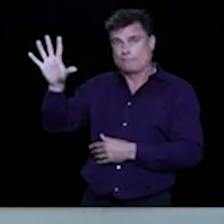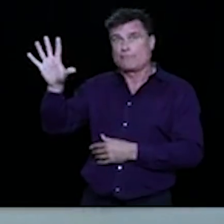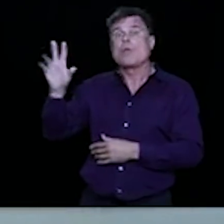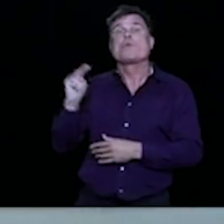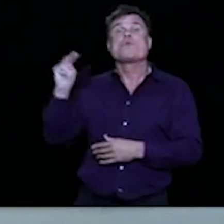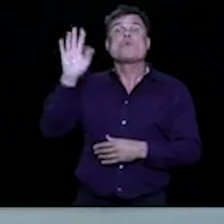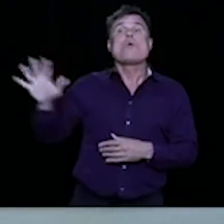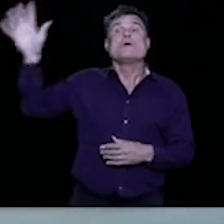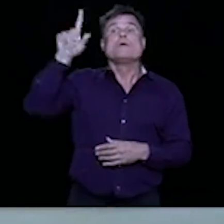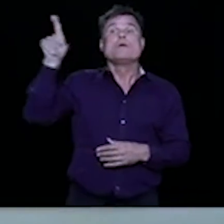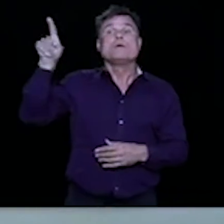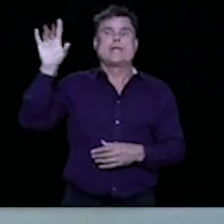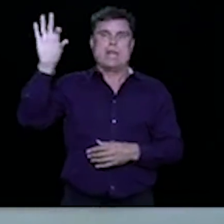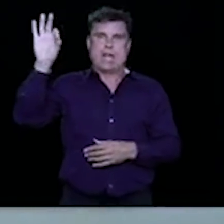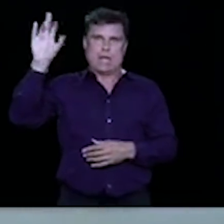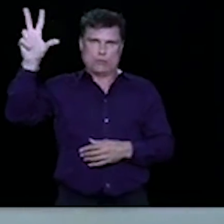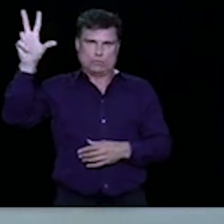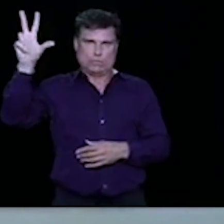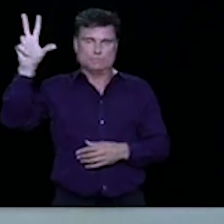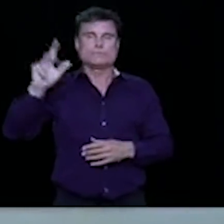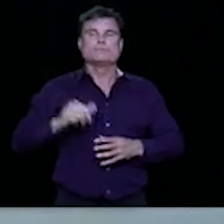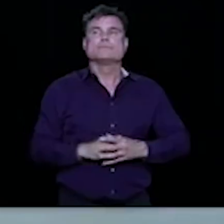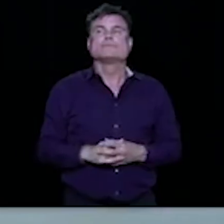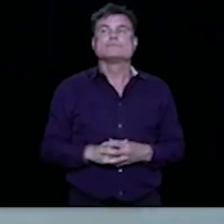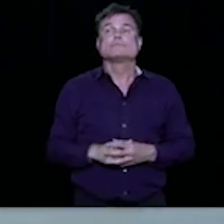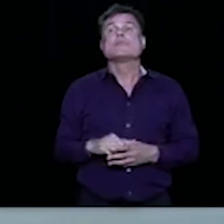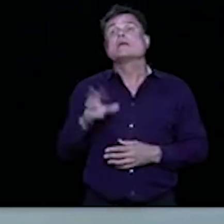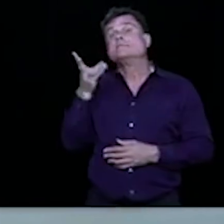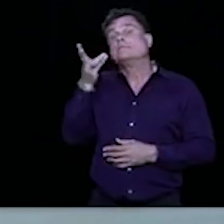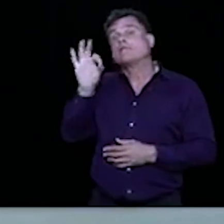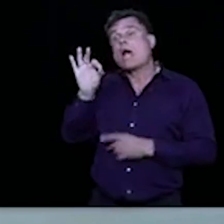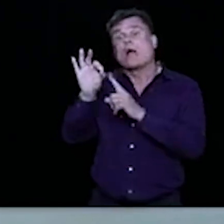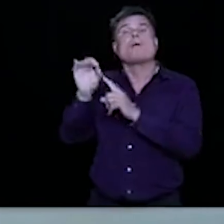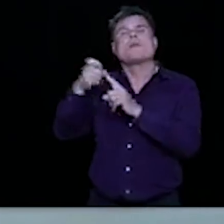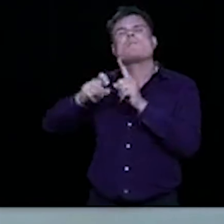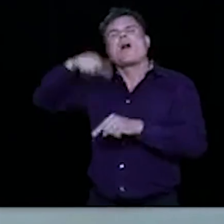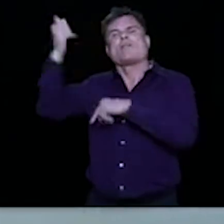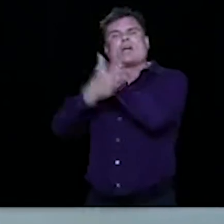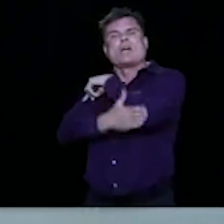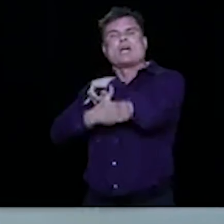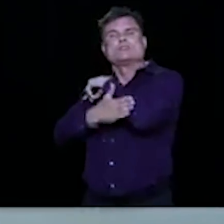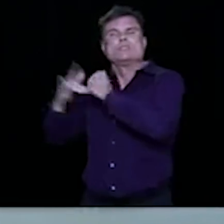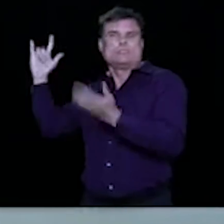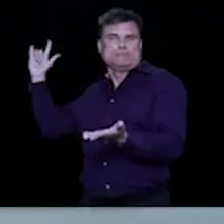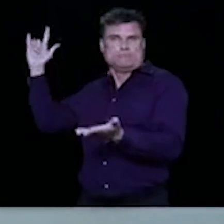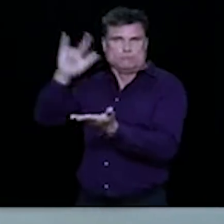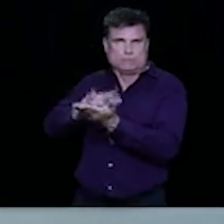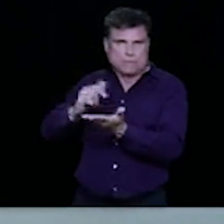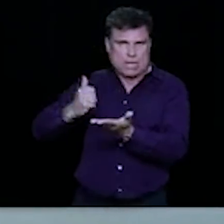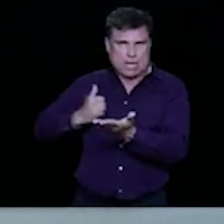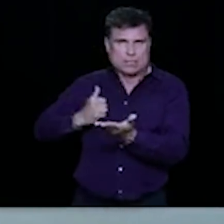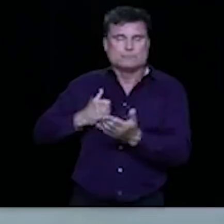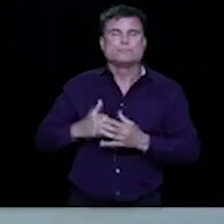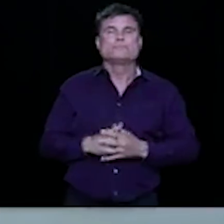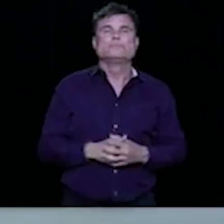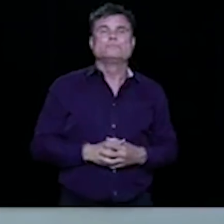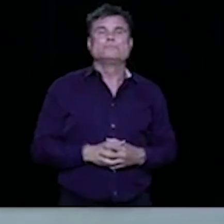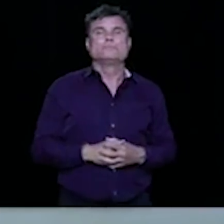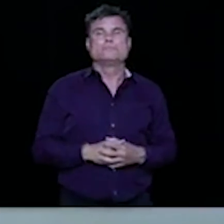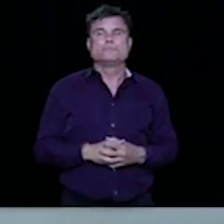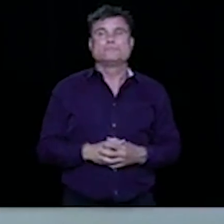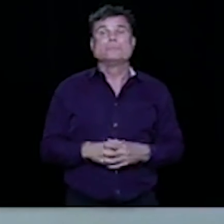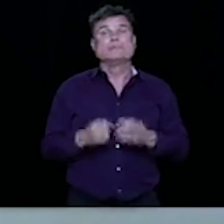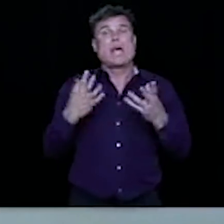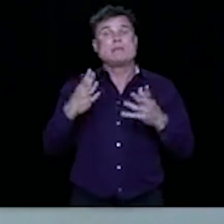in Interior Health, 93 people in Northern Health, and 69 who reside outside of Canada. We now